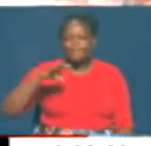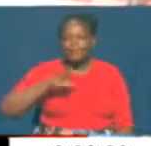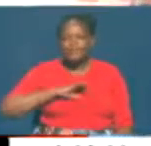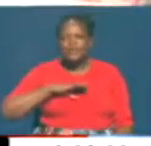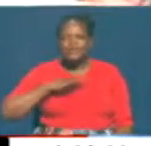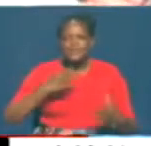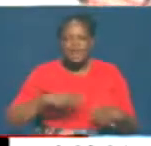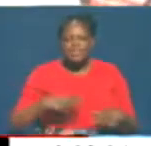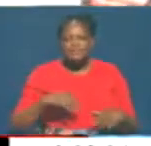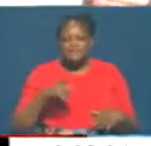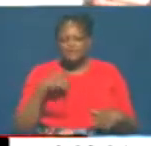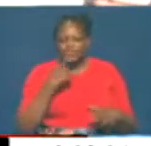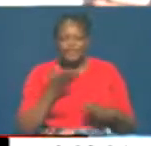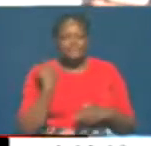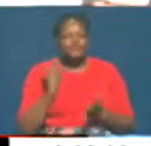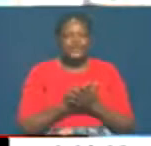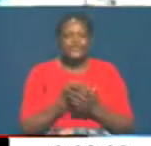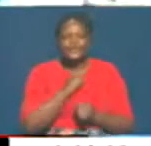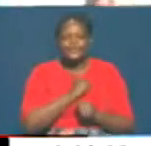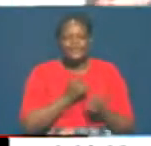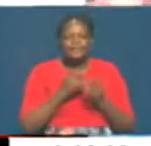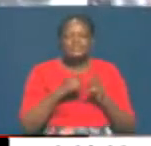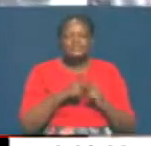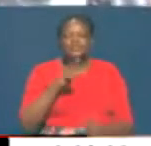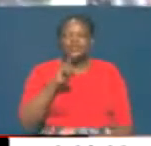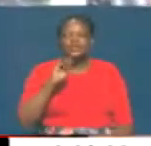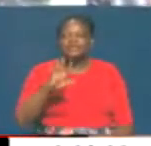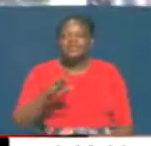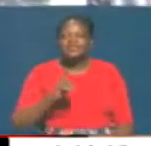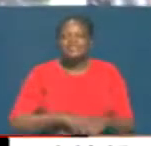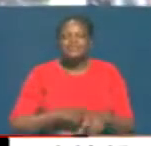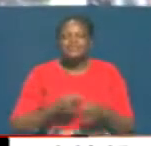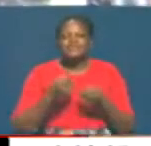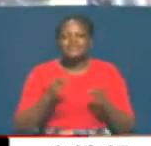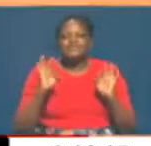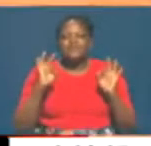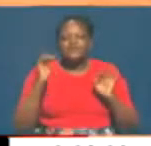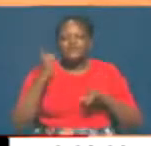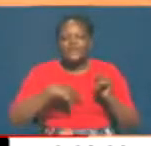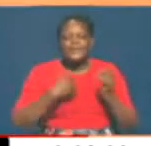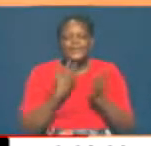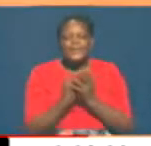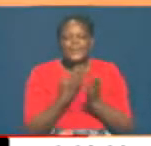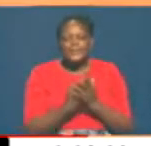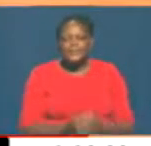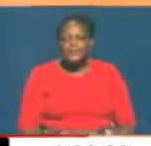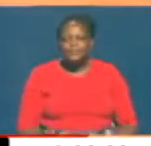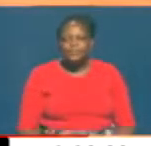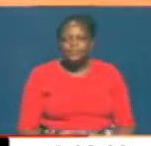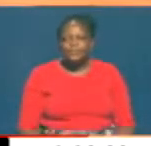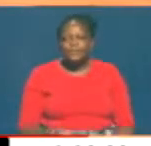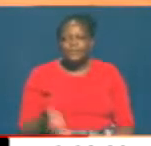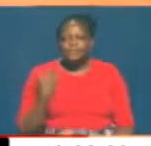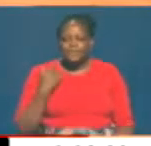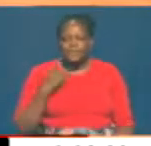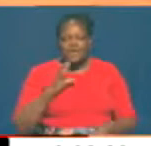in 2005, shortly after he was released from prison. Yani nikapatana na watu,